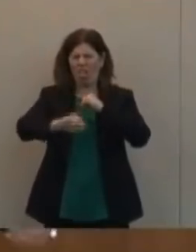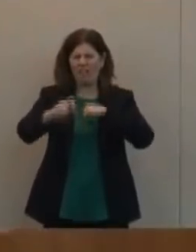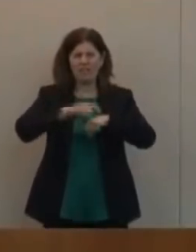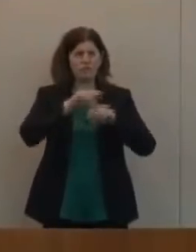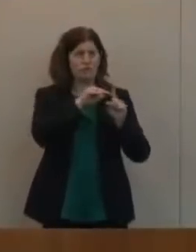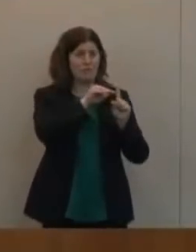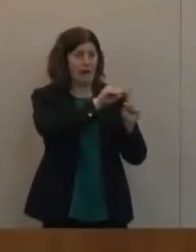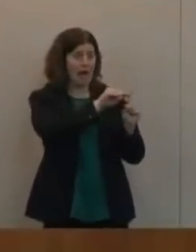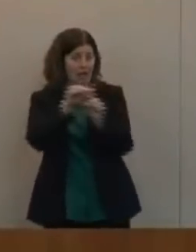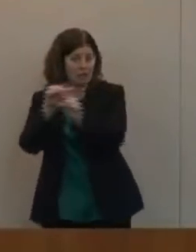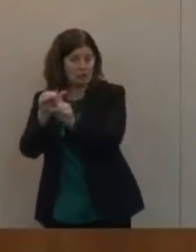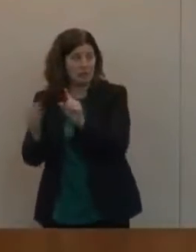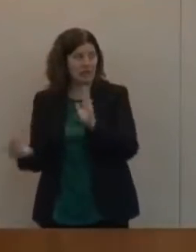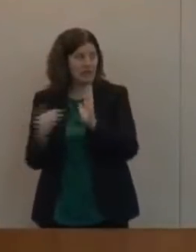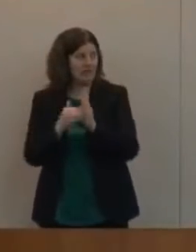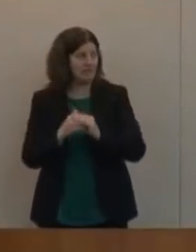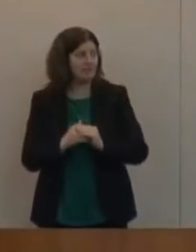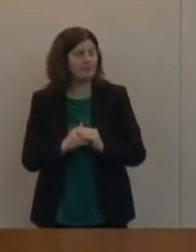remind you one more time.